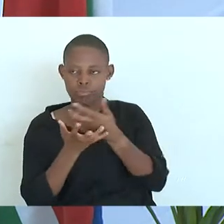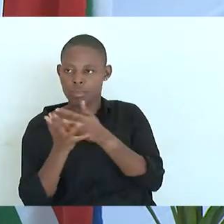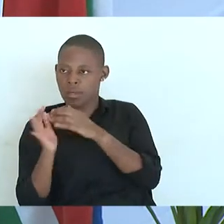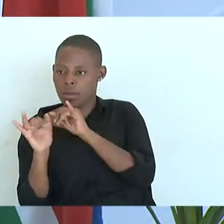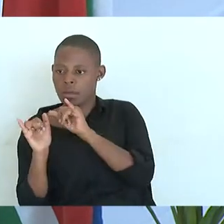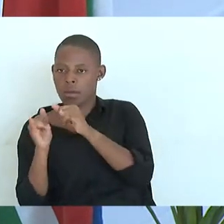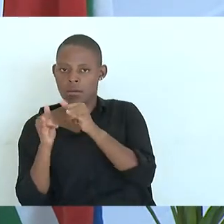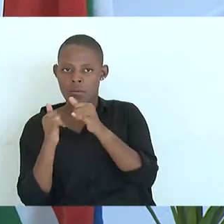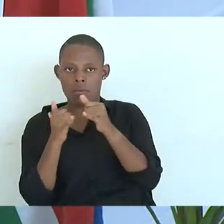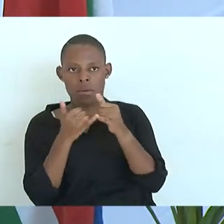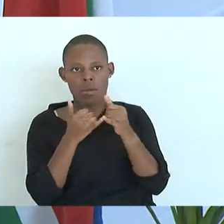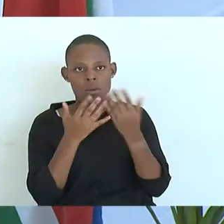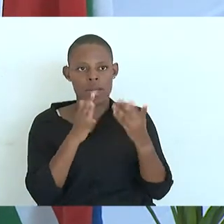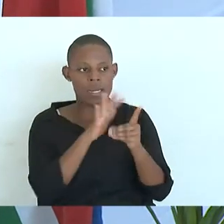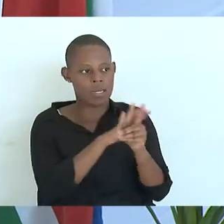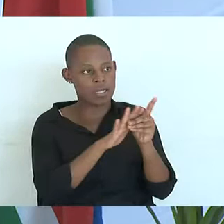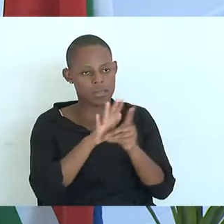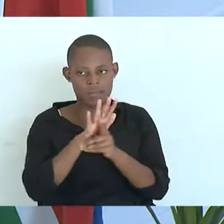in districts.